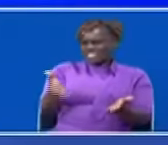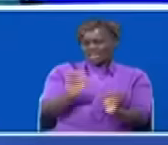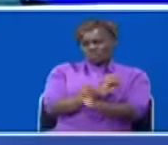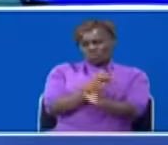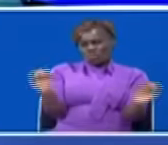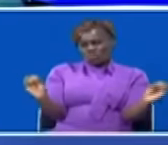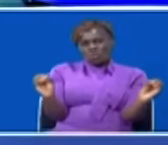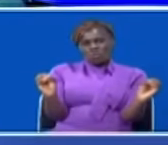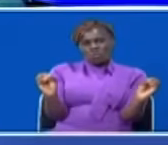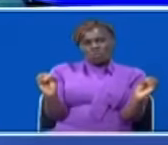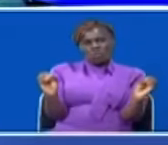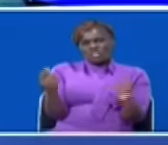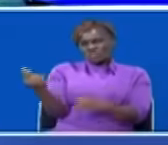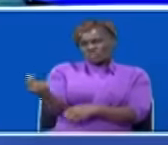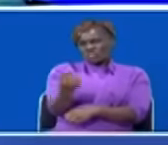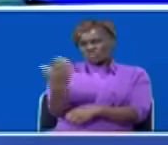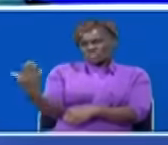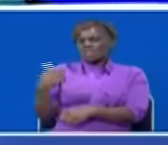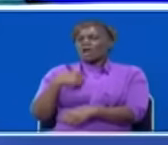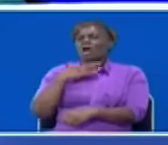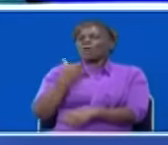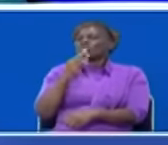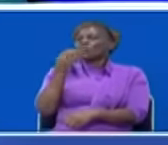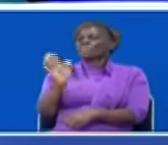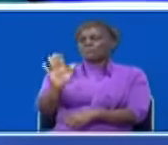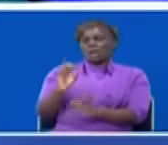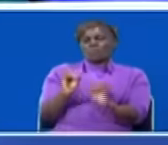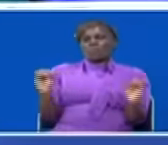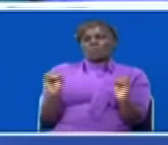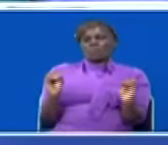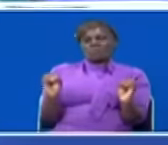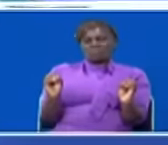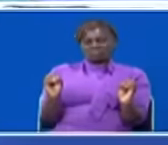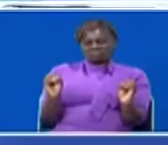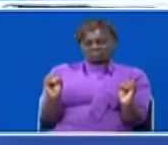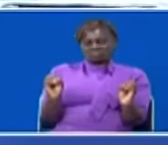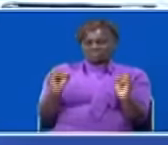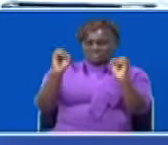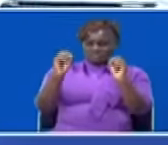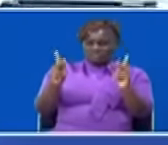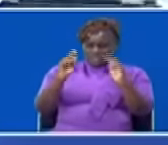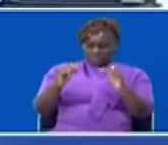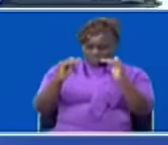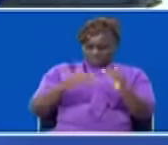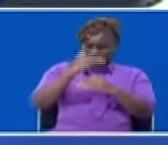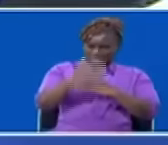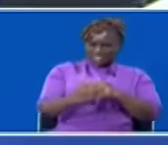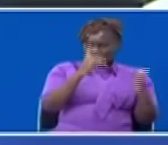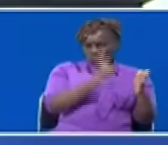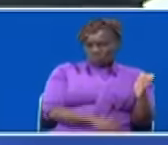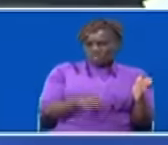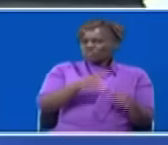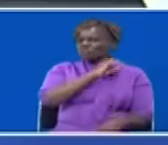ODM? No. Those are small things that I would not want to respond to. It's a time waster. All right. Yeah. Okay. So what's next for you? Because you said you're